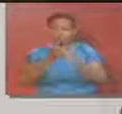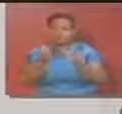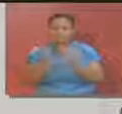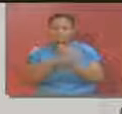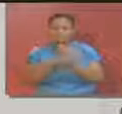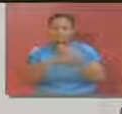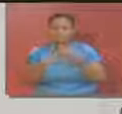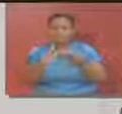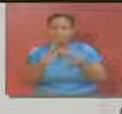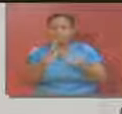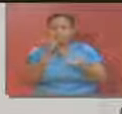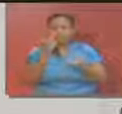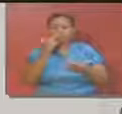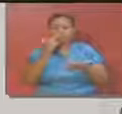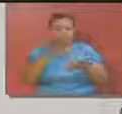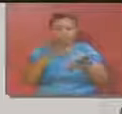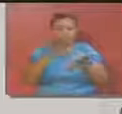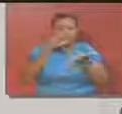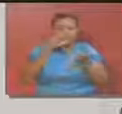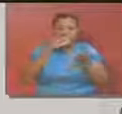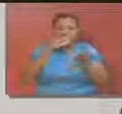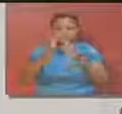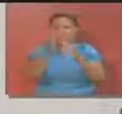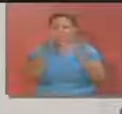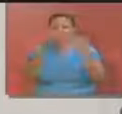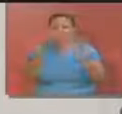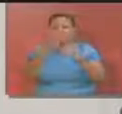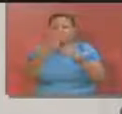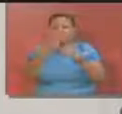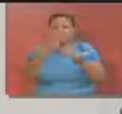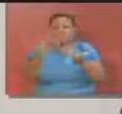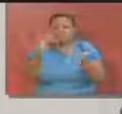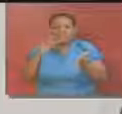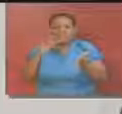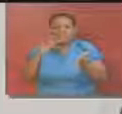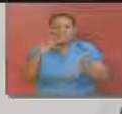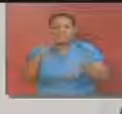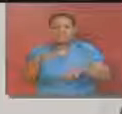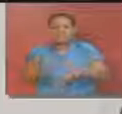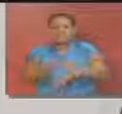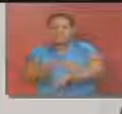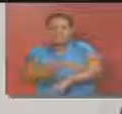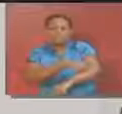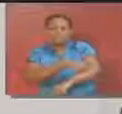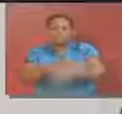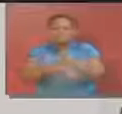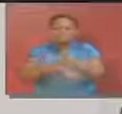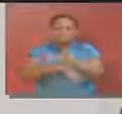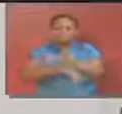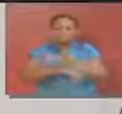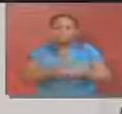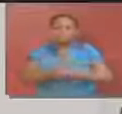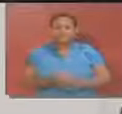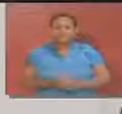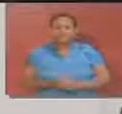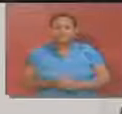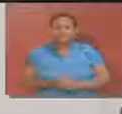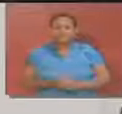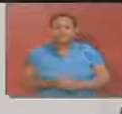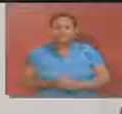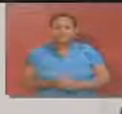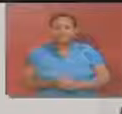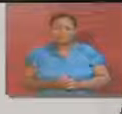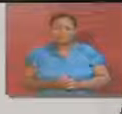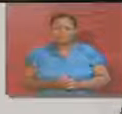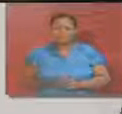and swollen and tender, including all the rashes and all the sort of like bruised areas and skin. So therefore, you can understand